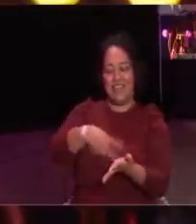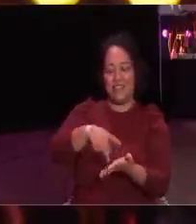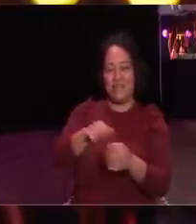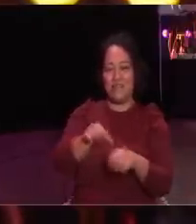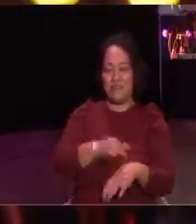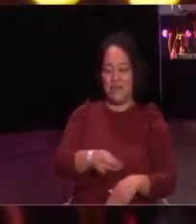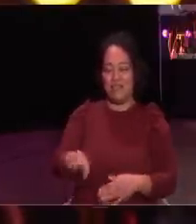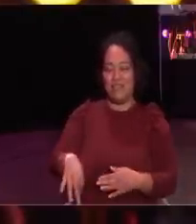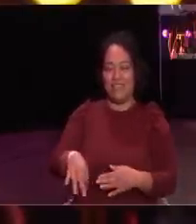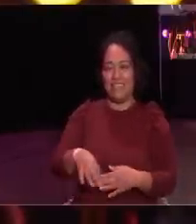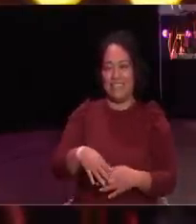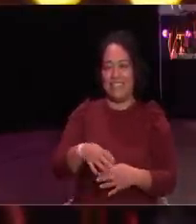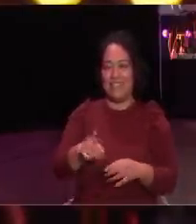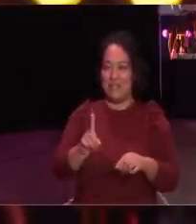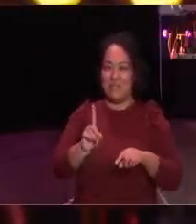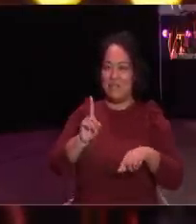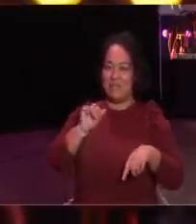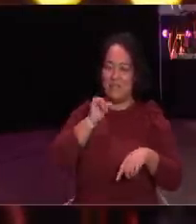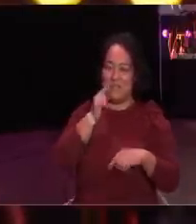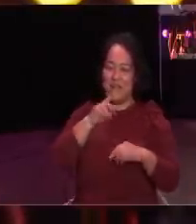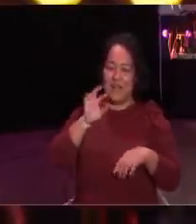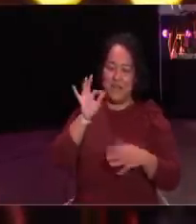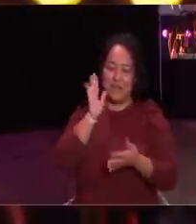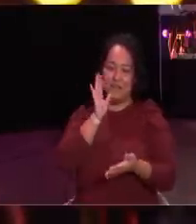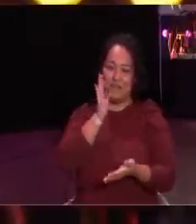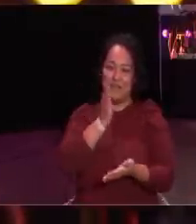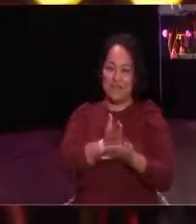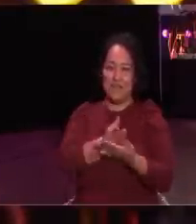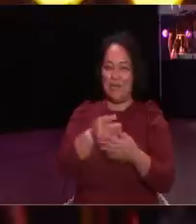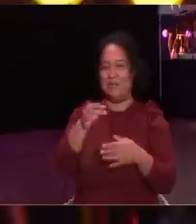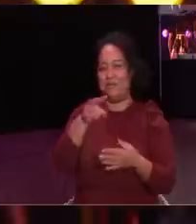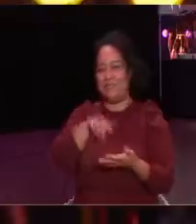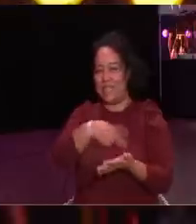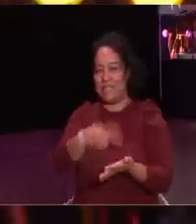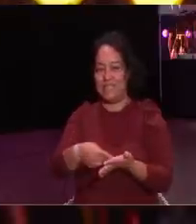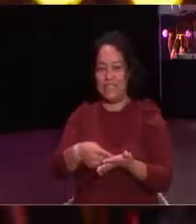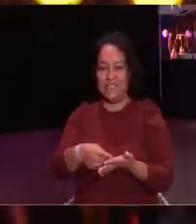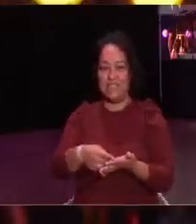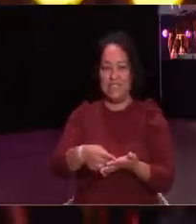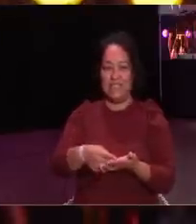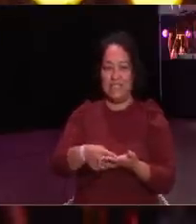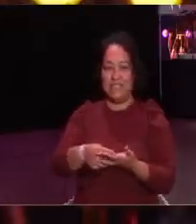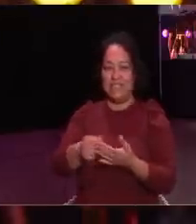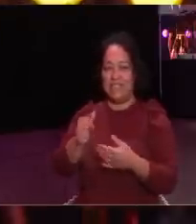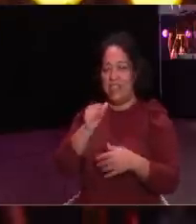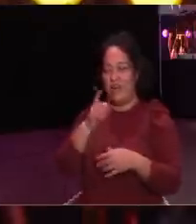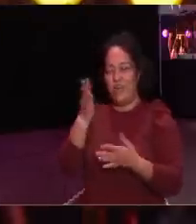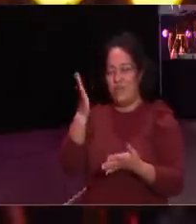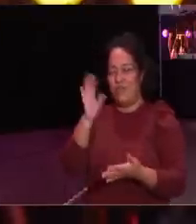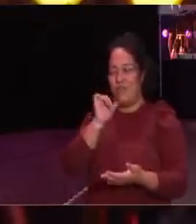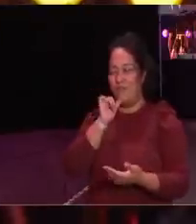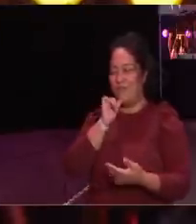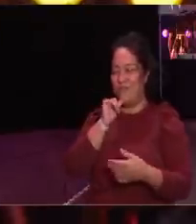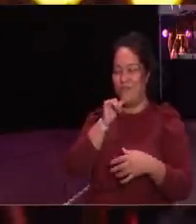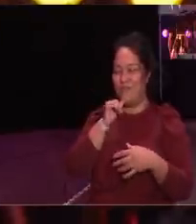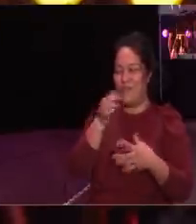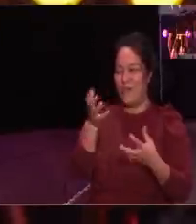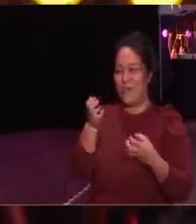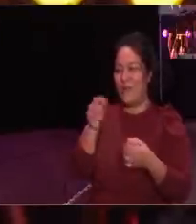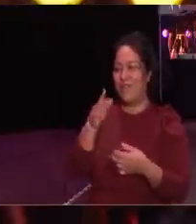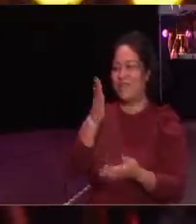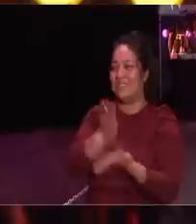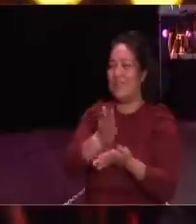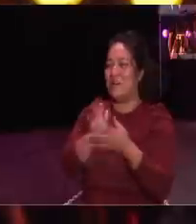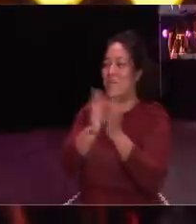quiero dejar de danzar. But I don't want to stop dancing. No quiero dejar de alabar a mi I Señor. I don't want to stop praising my God. Estuve en una